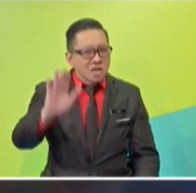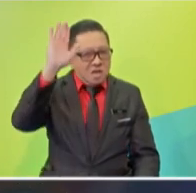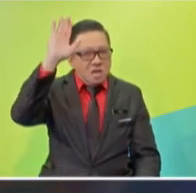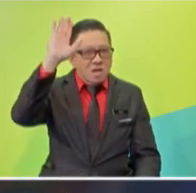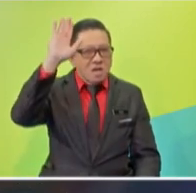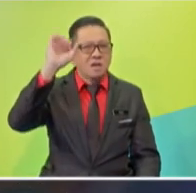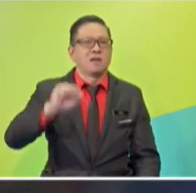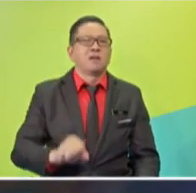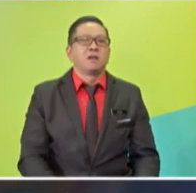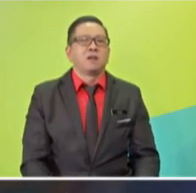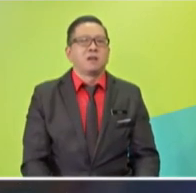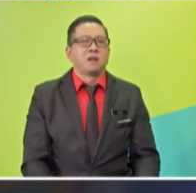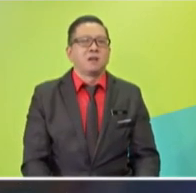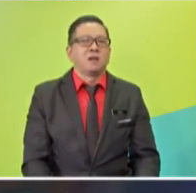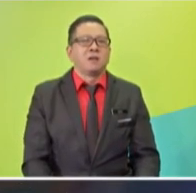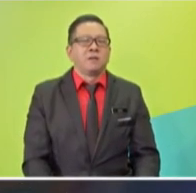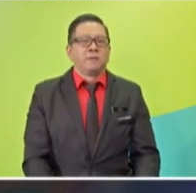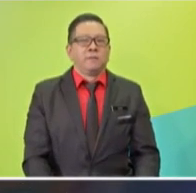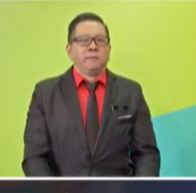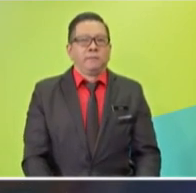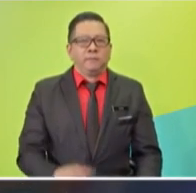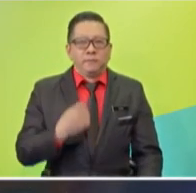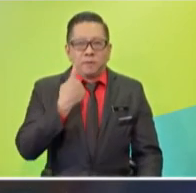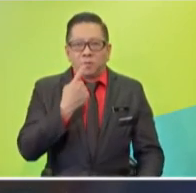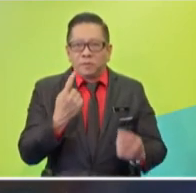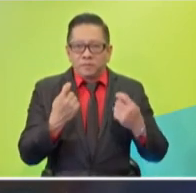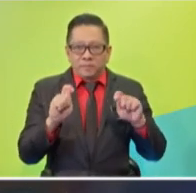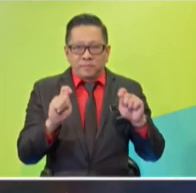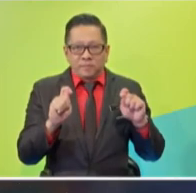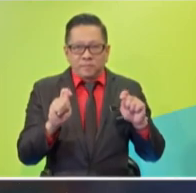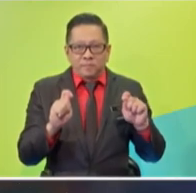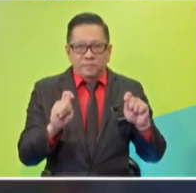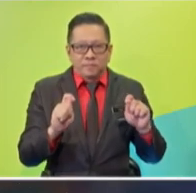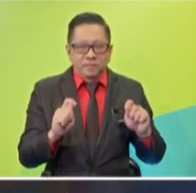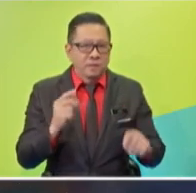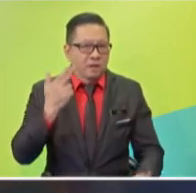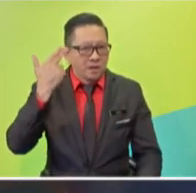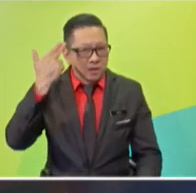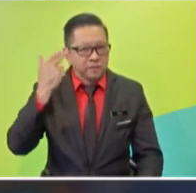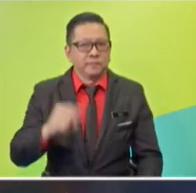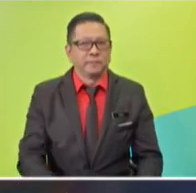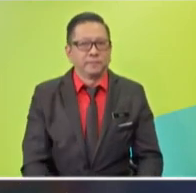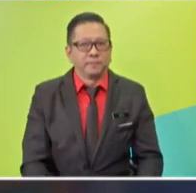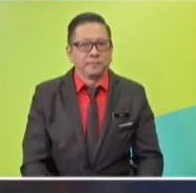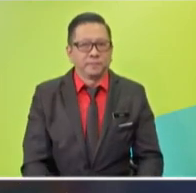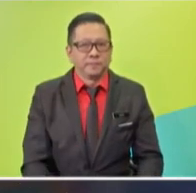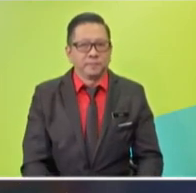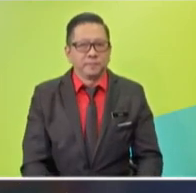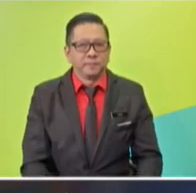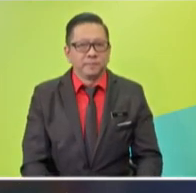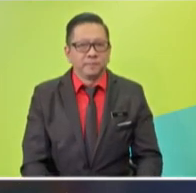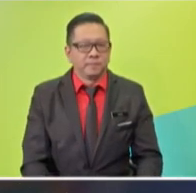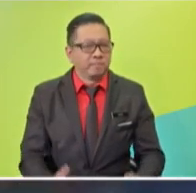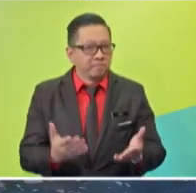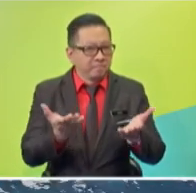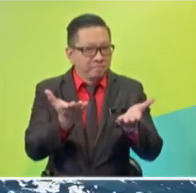hand. Does anyone want to? Oh, okay. I think Haris raised his hands first. Haris, anyone? So let's hear from